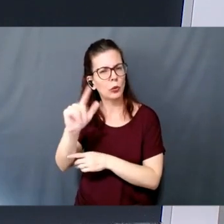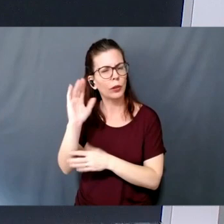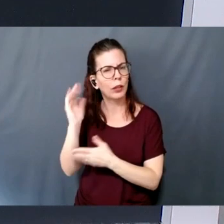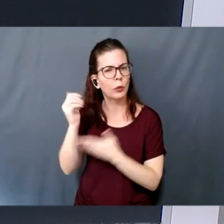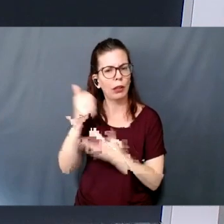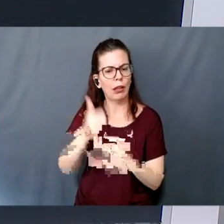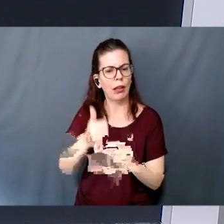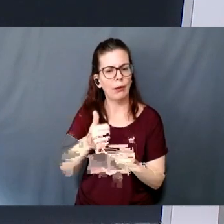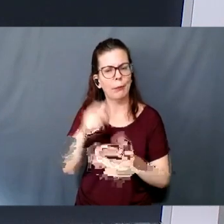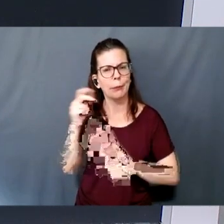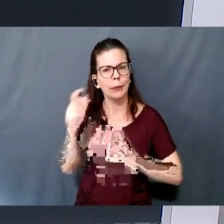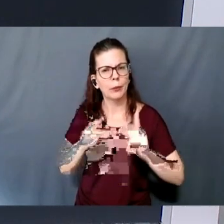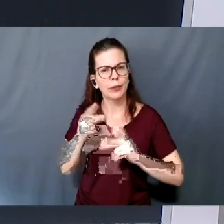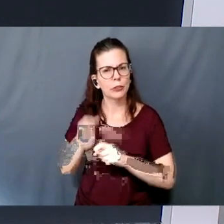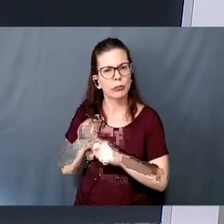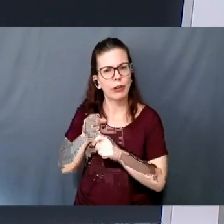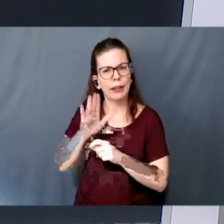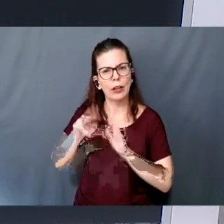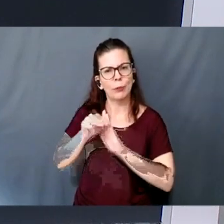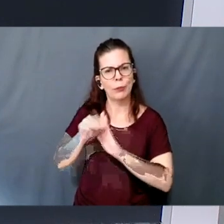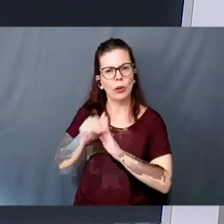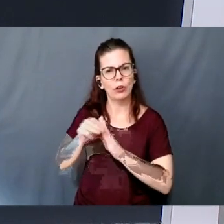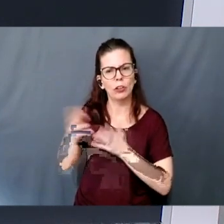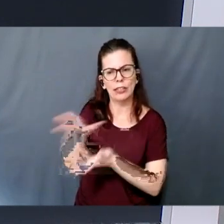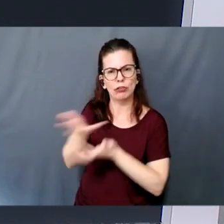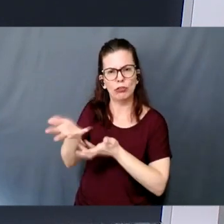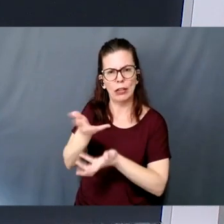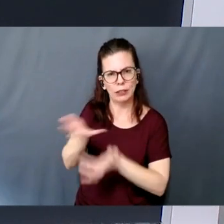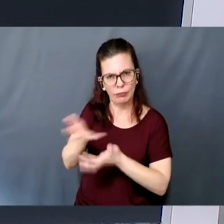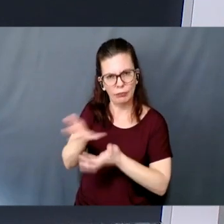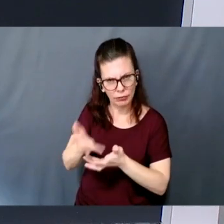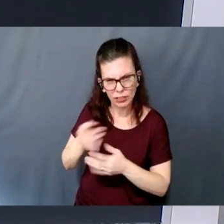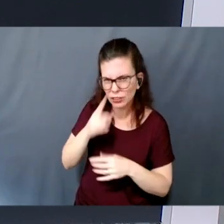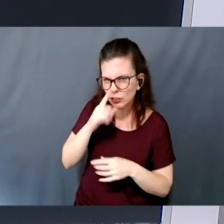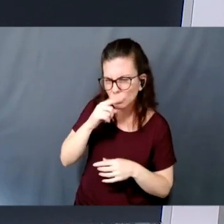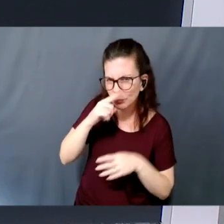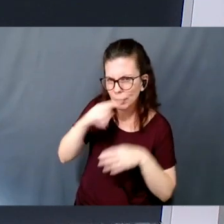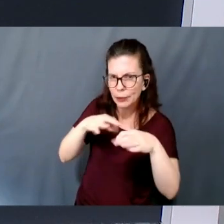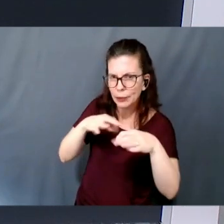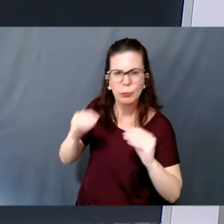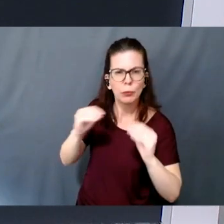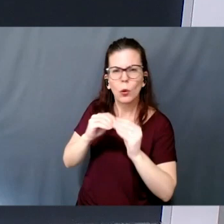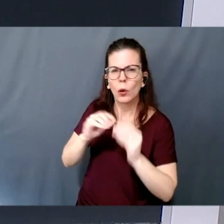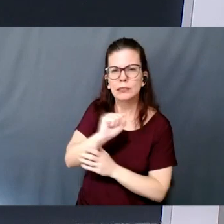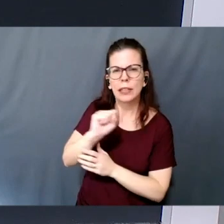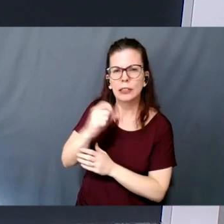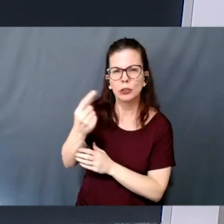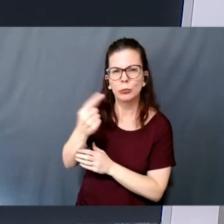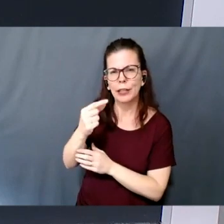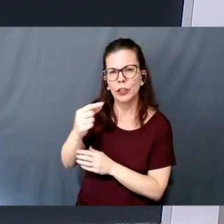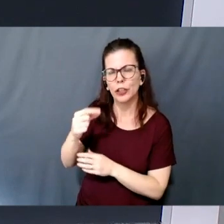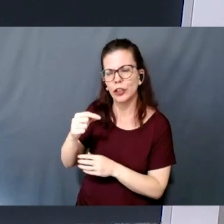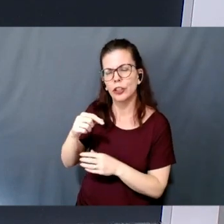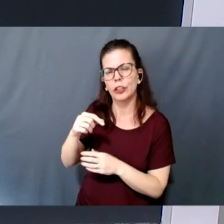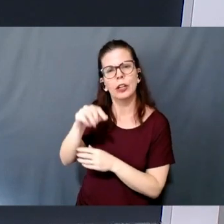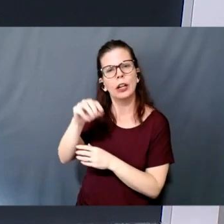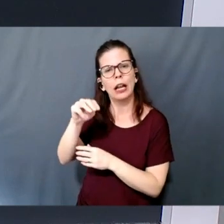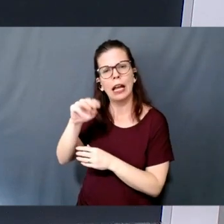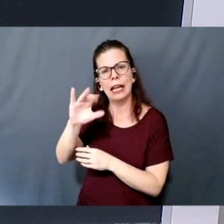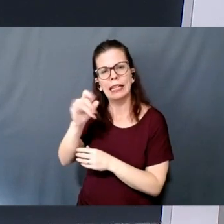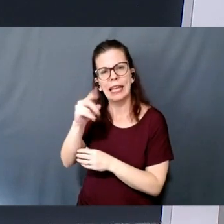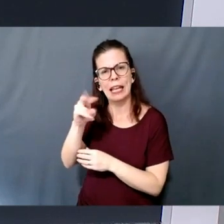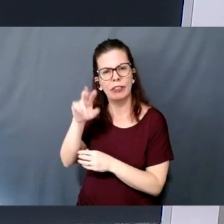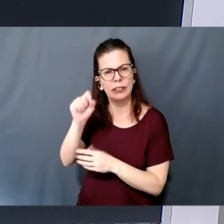create their models interactively. Tell us more about what SageMaker Canvas was designed for, and why customers would want to use it.